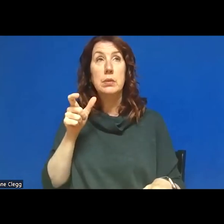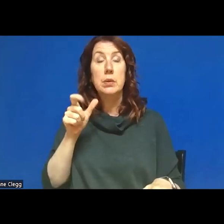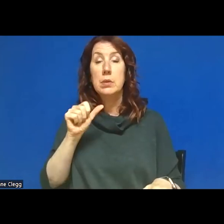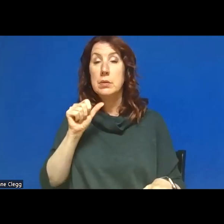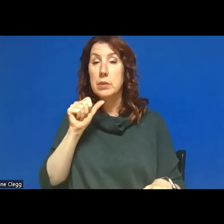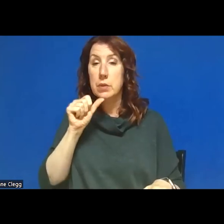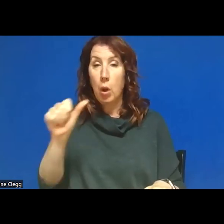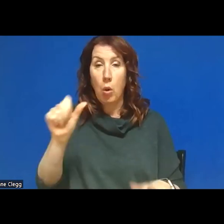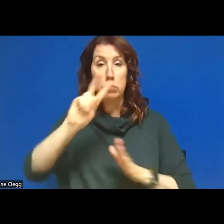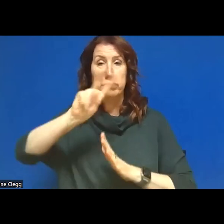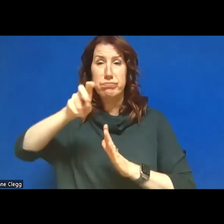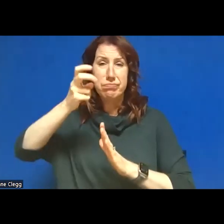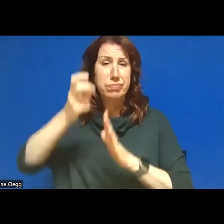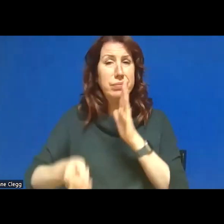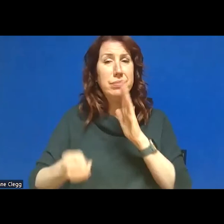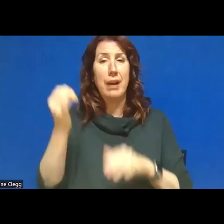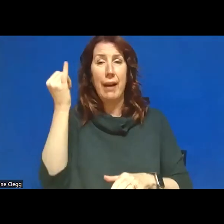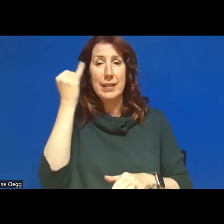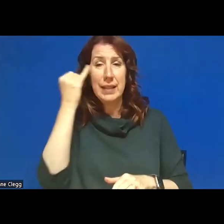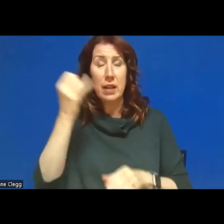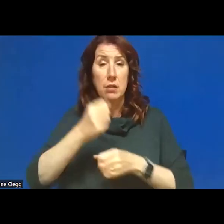productivity and capitalism.